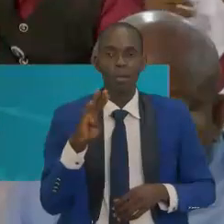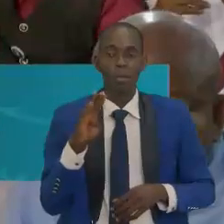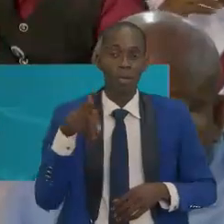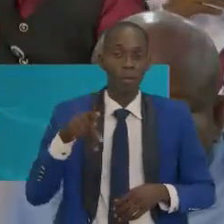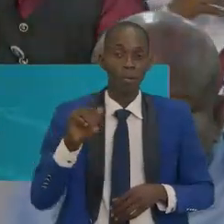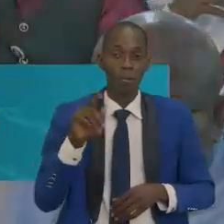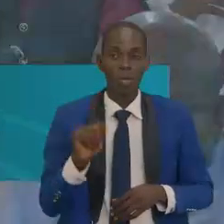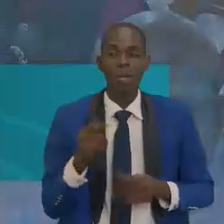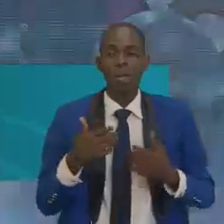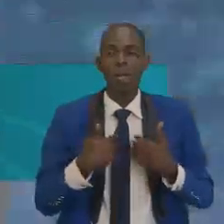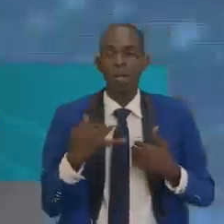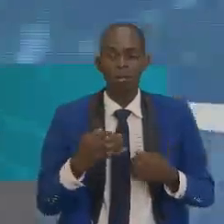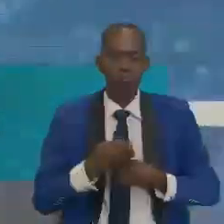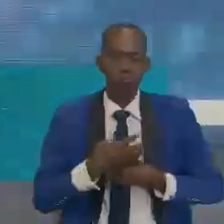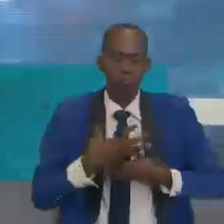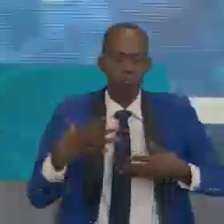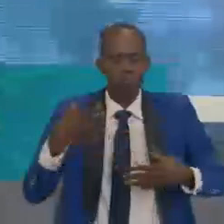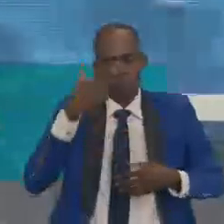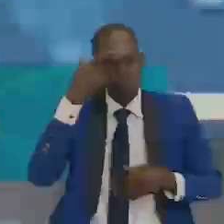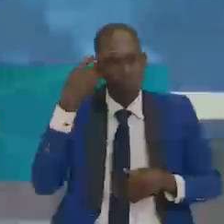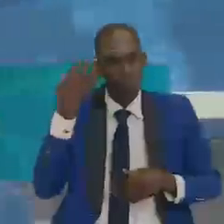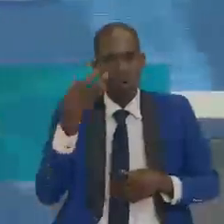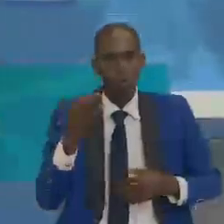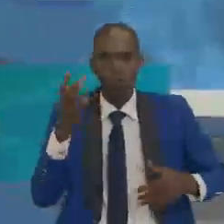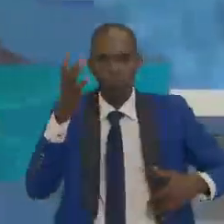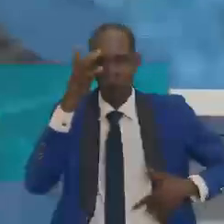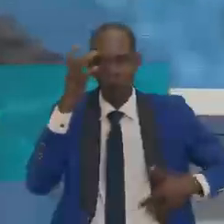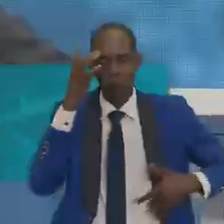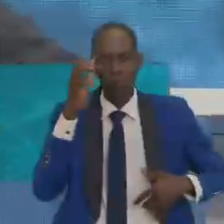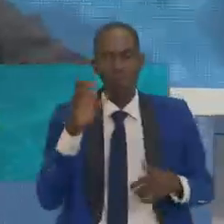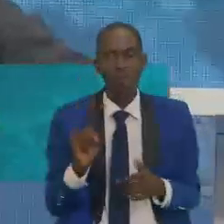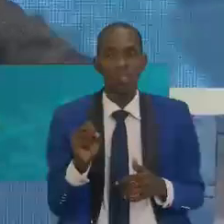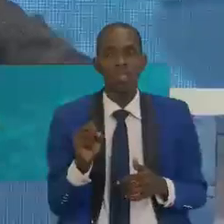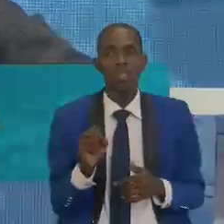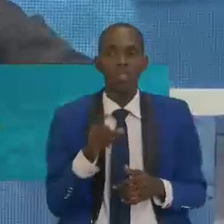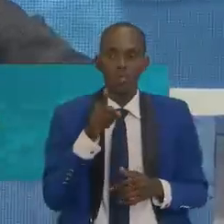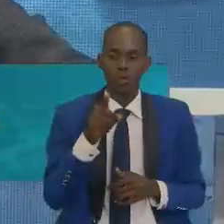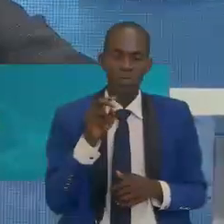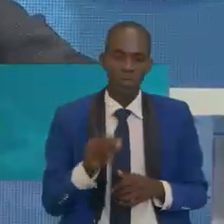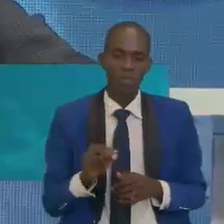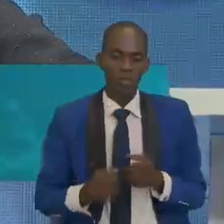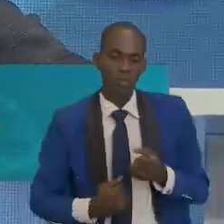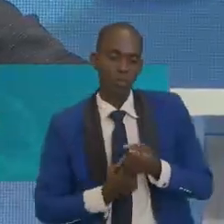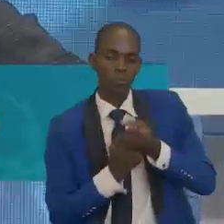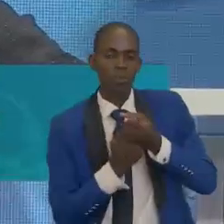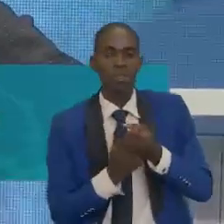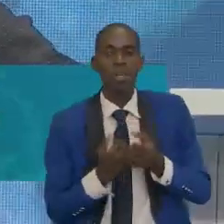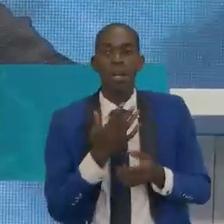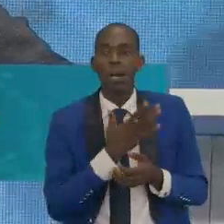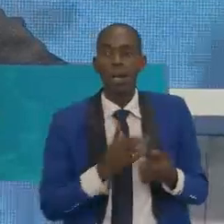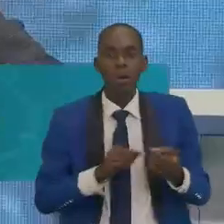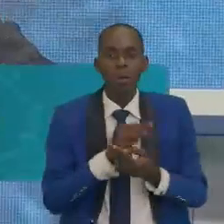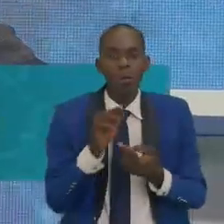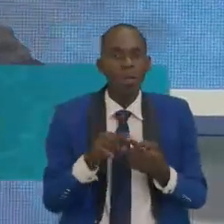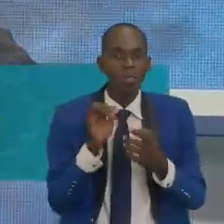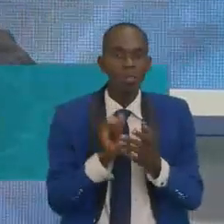swollen because of disease. He needs assistance. And when that